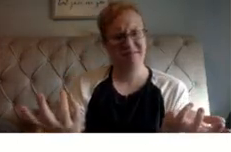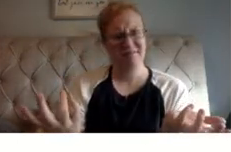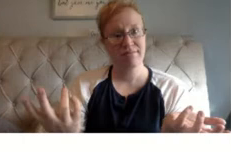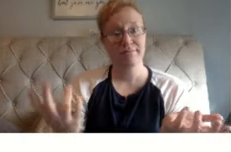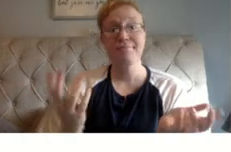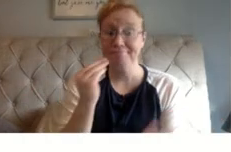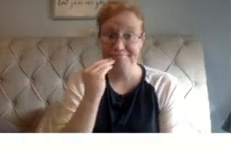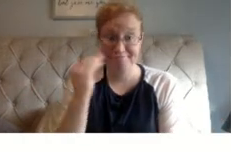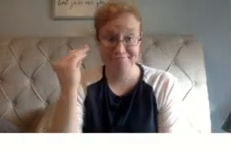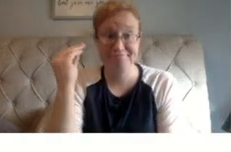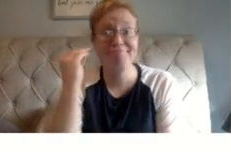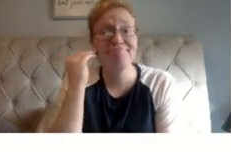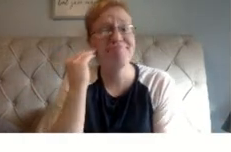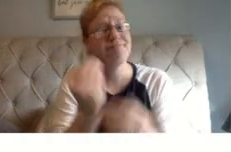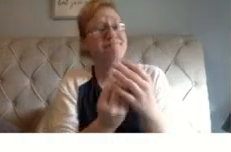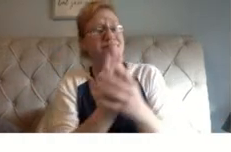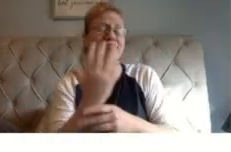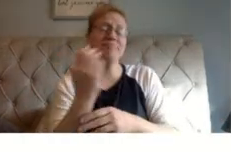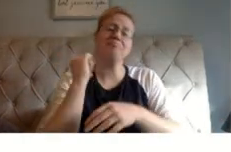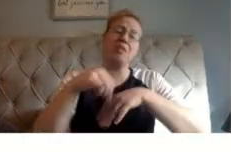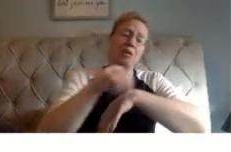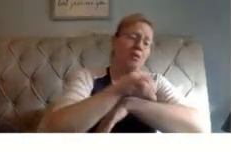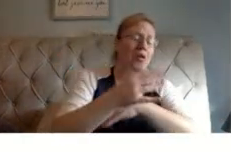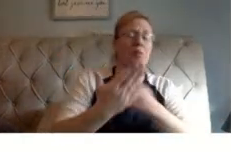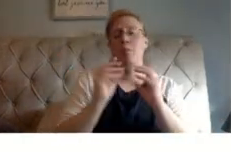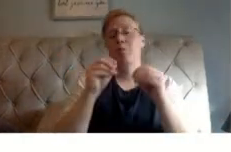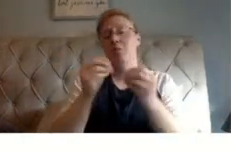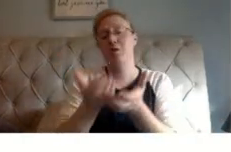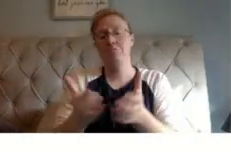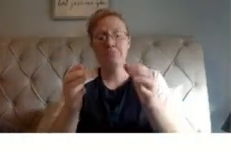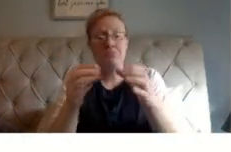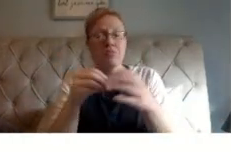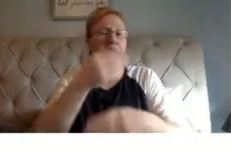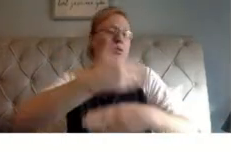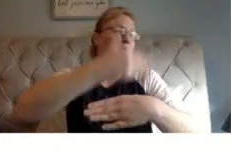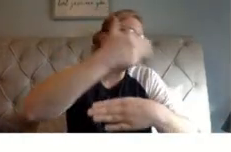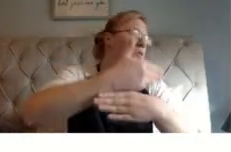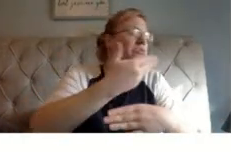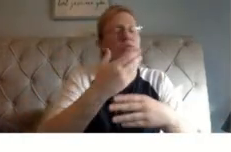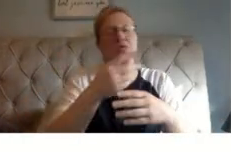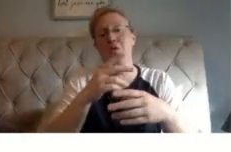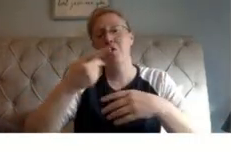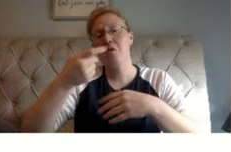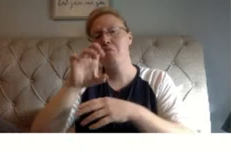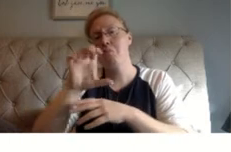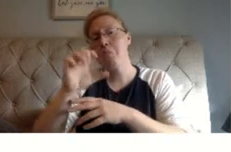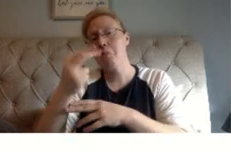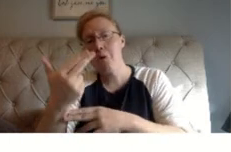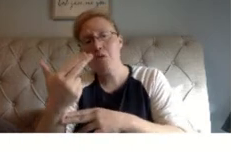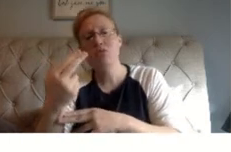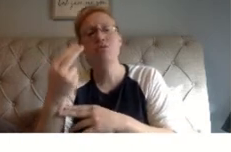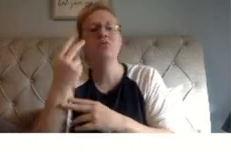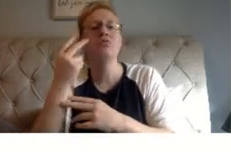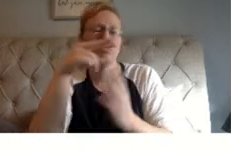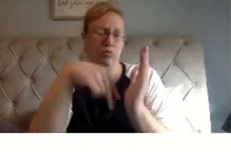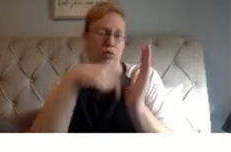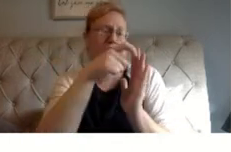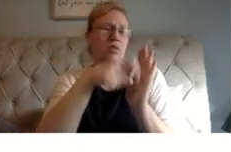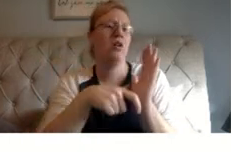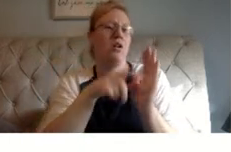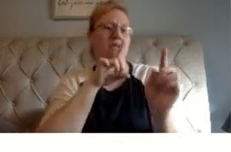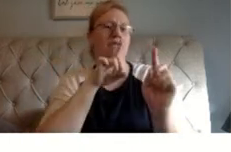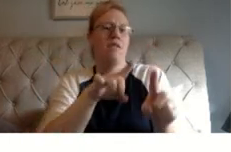At their home, right? They can grow them in their backyard. Maybe they put them in a pot and put them on their windowsill or their porch. So we're going to go ahead and read that article again and then